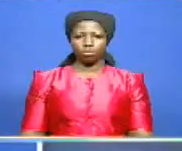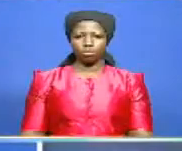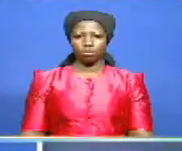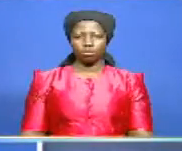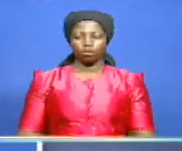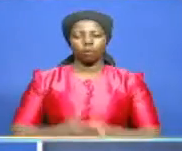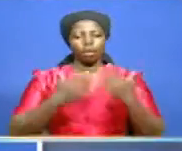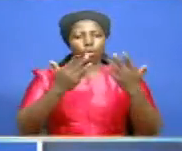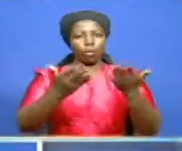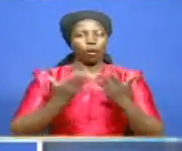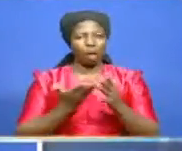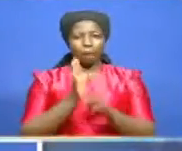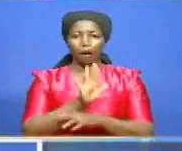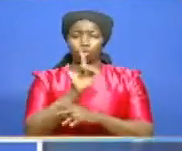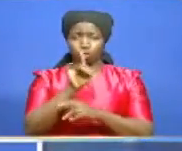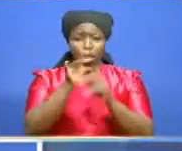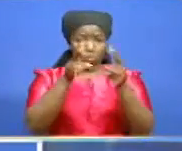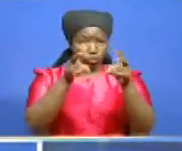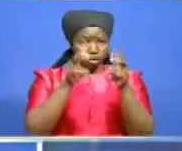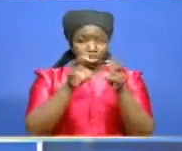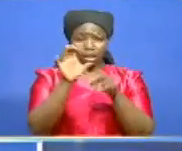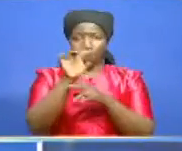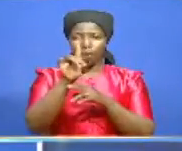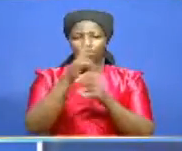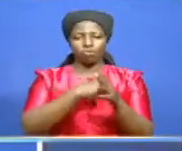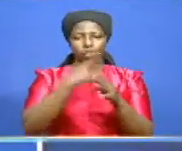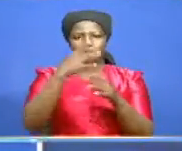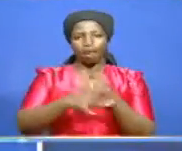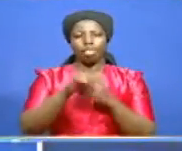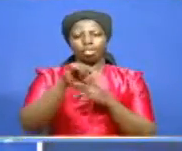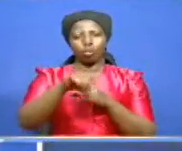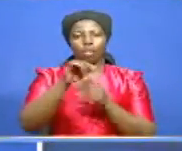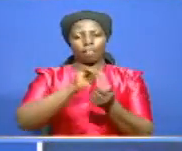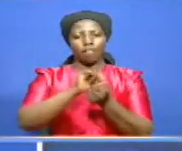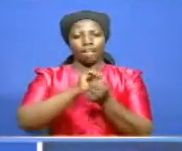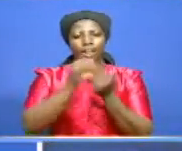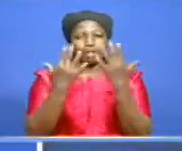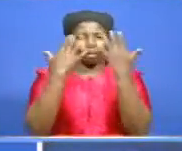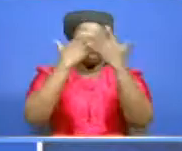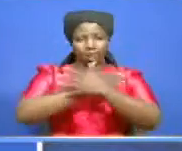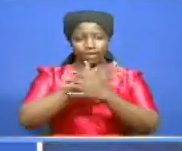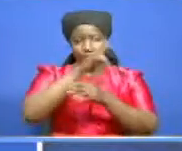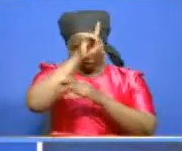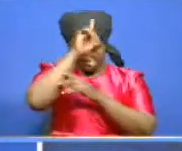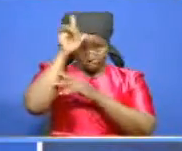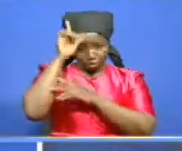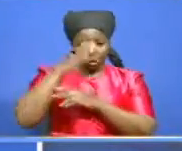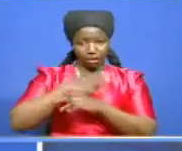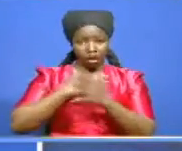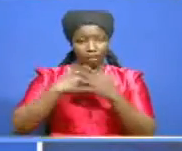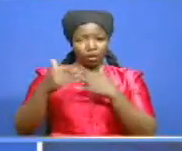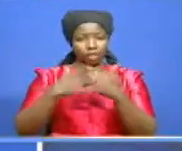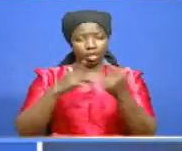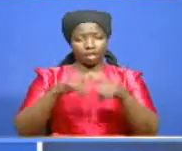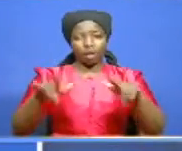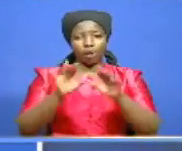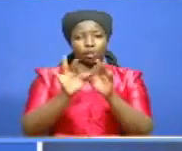And welcome back. You're watching Channel 1 Weekend this Friday night. Lucy Mora is our sign language interpreter